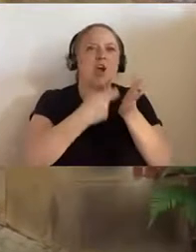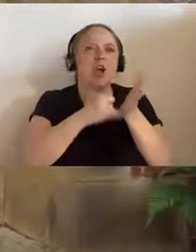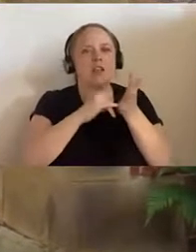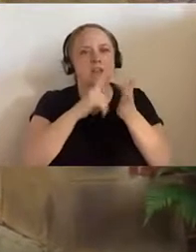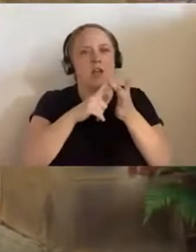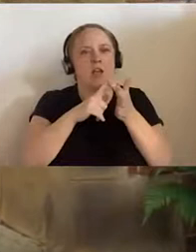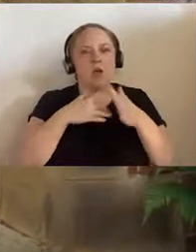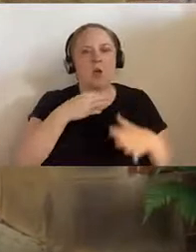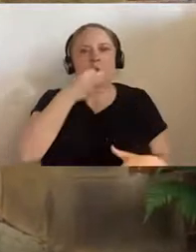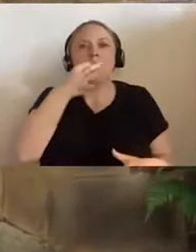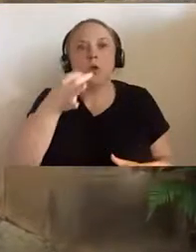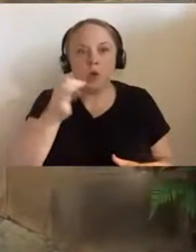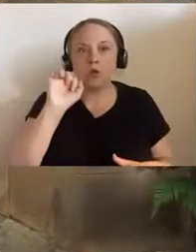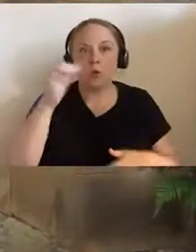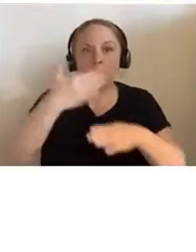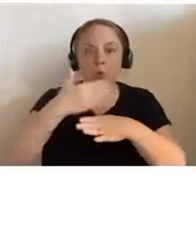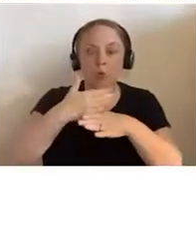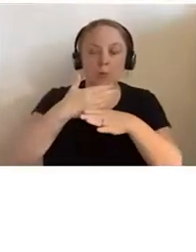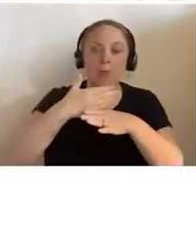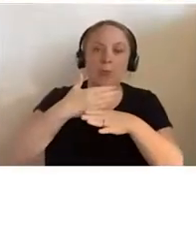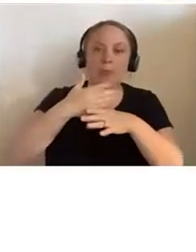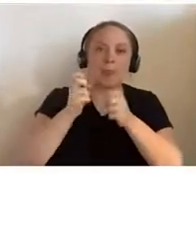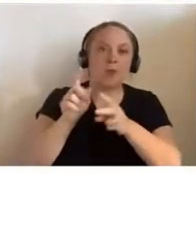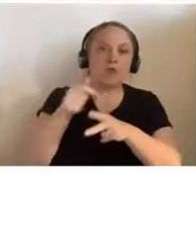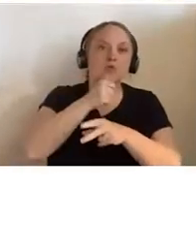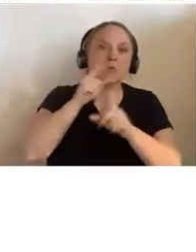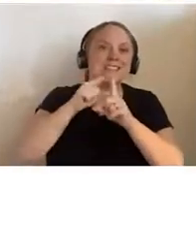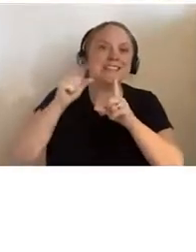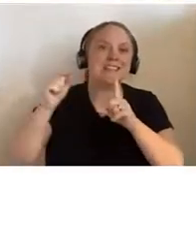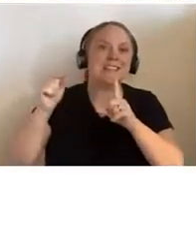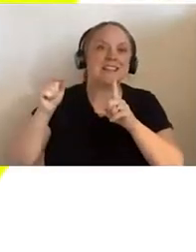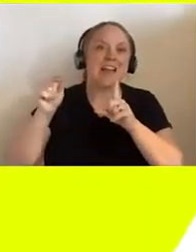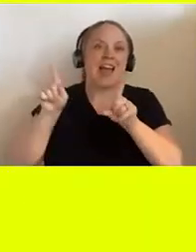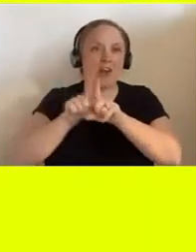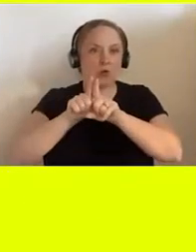in the way that you use digital and the body